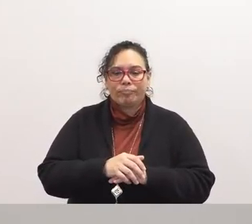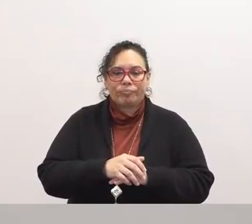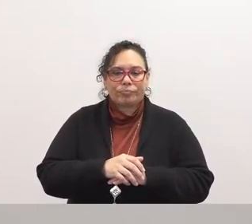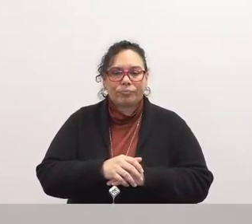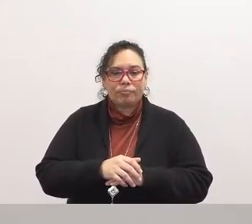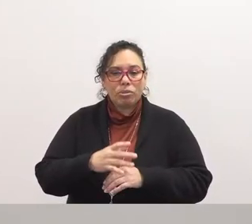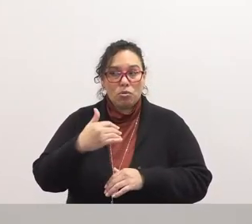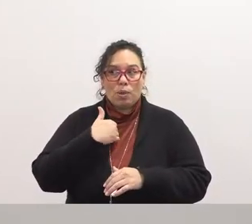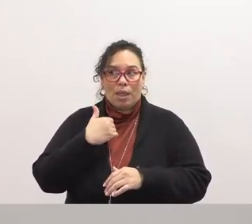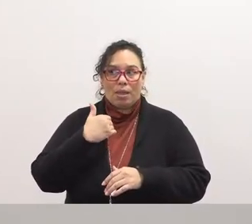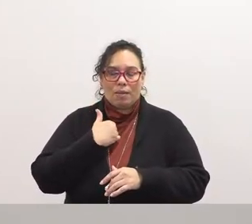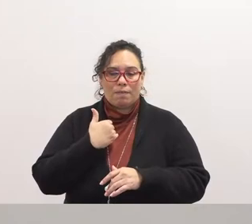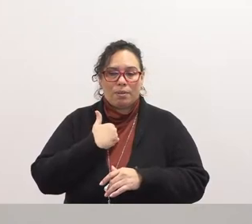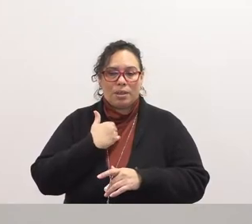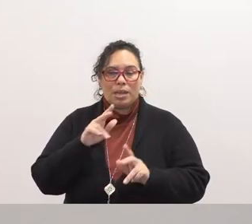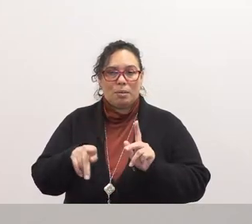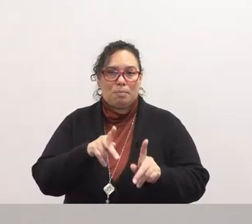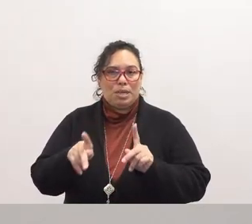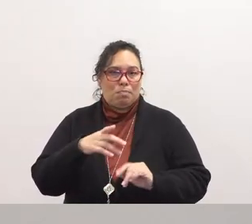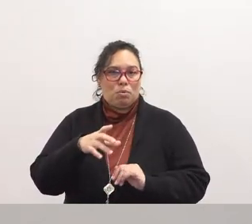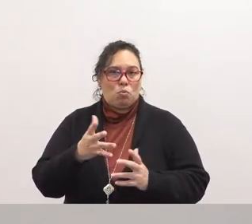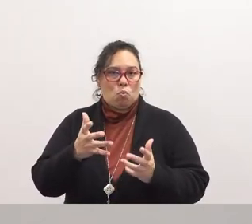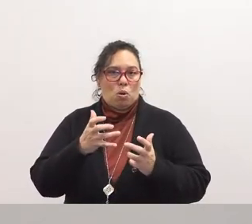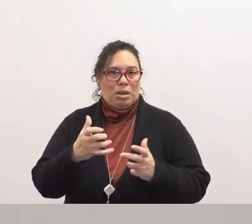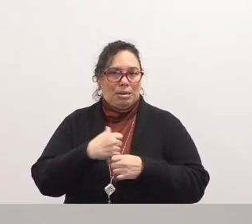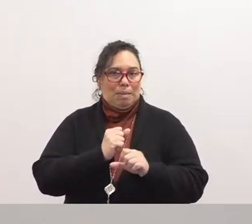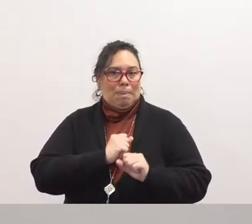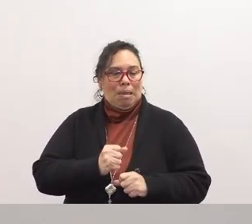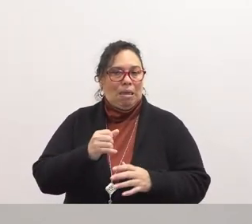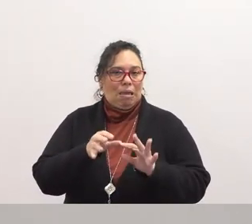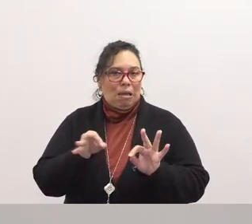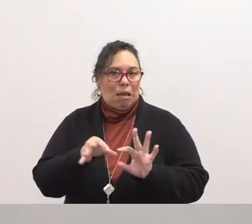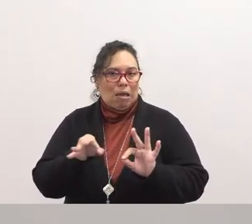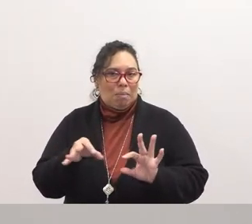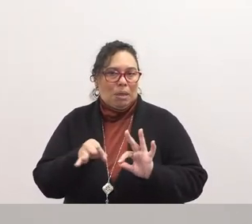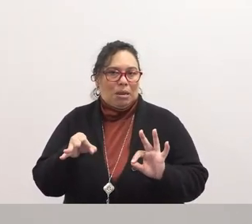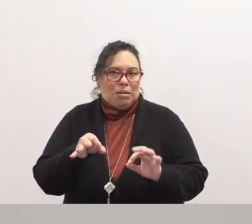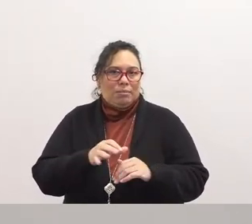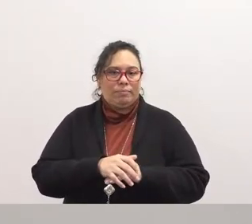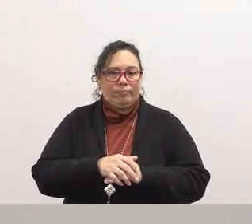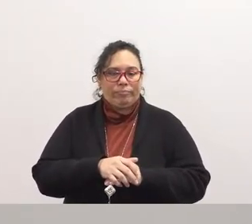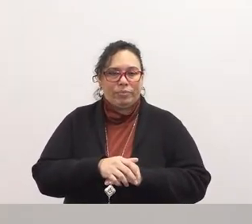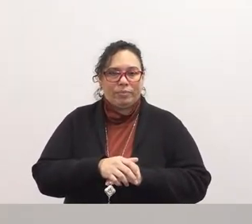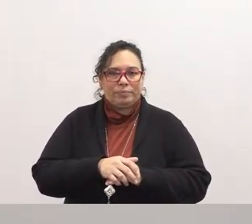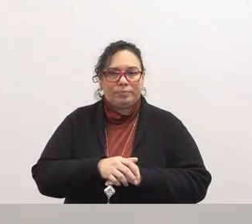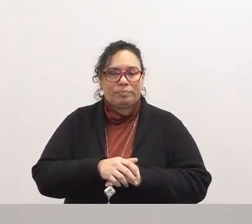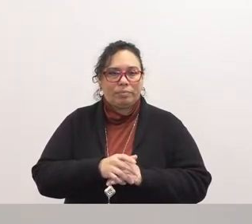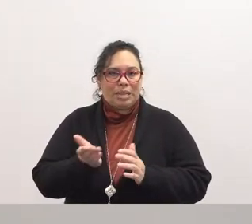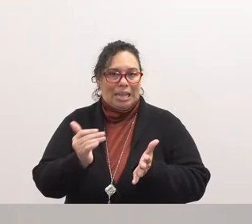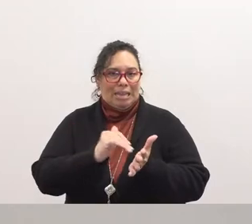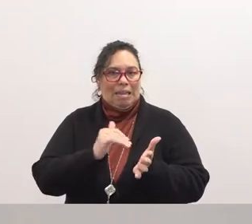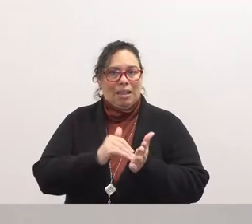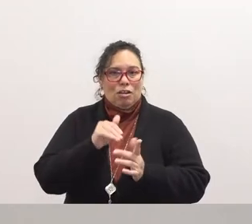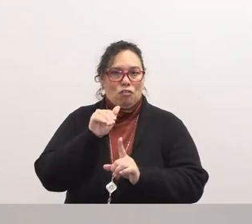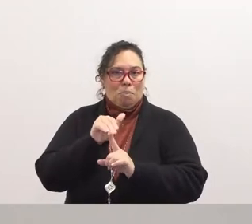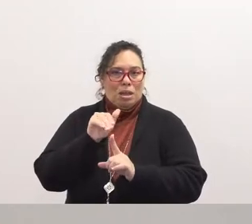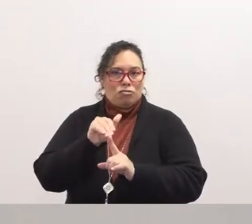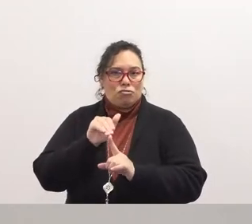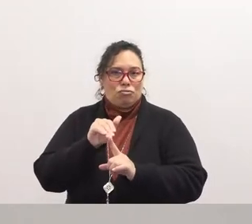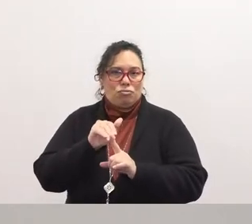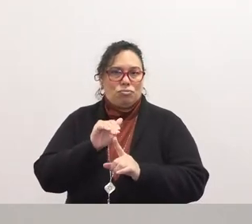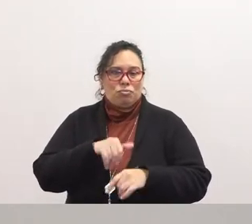We do have people wishing to make comment for items listed on the agenda. Again, I'll just remind you,